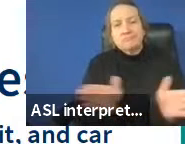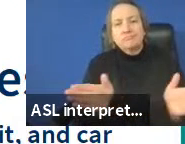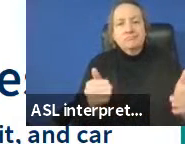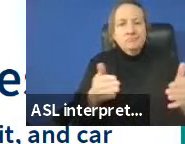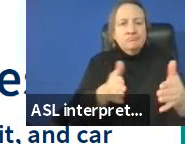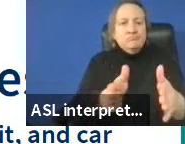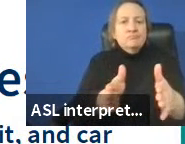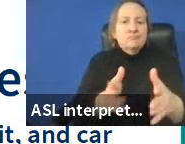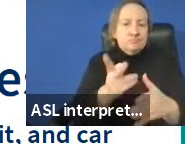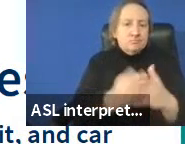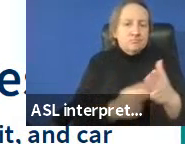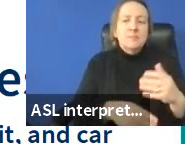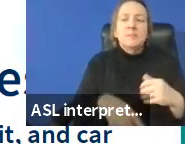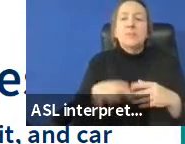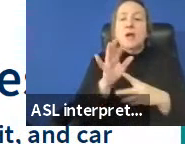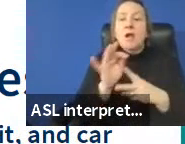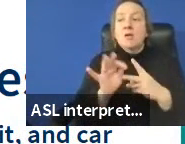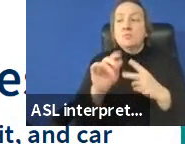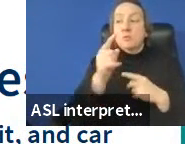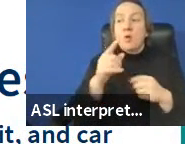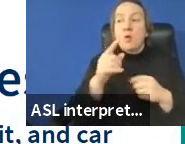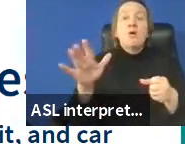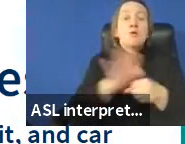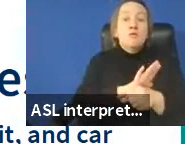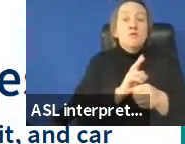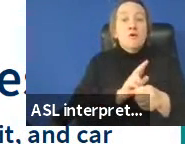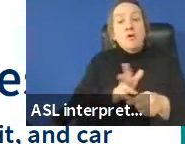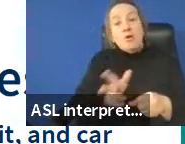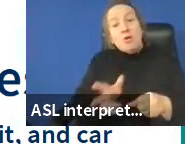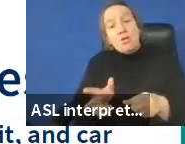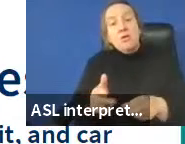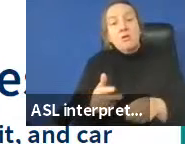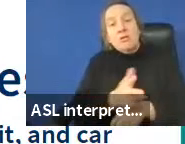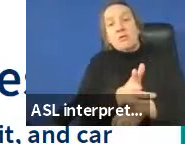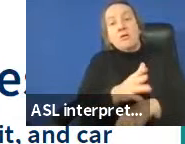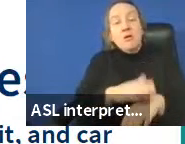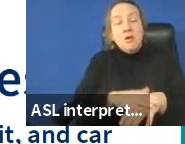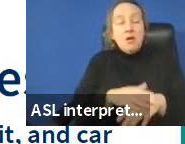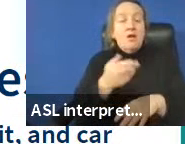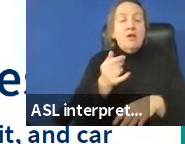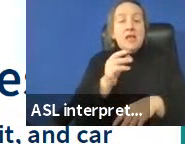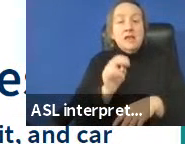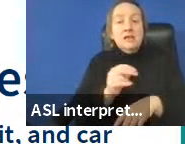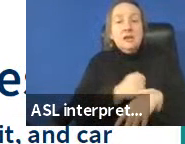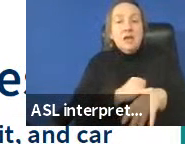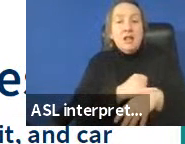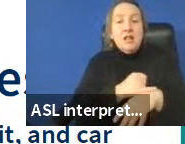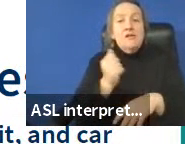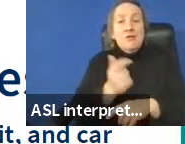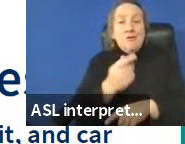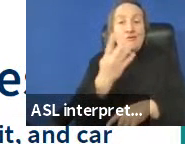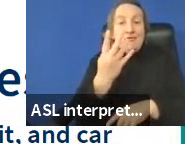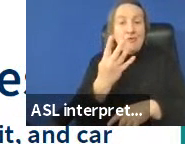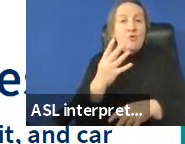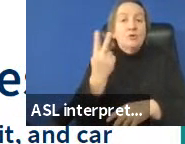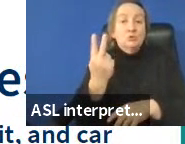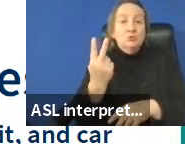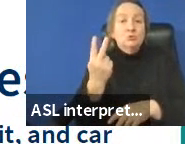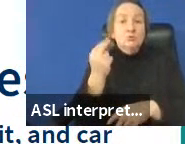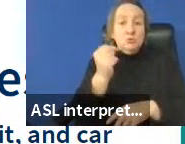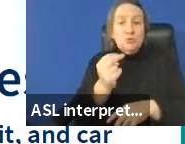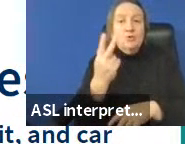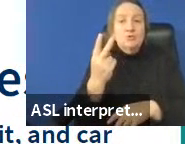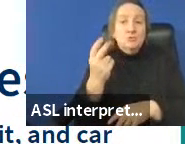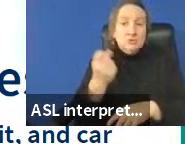Option 1 has a full interchange on Hayden Island, which is all 4 ramps, 2 going north, 2 going south.